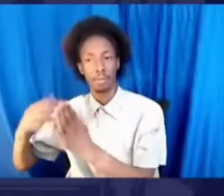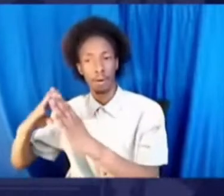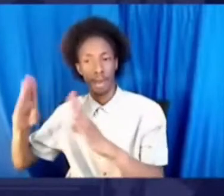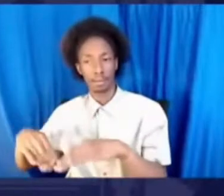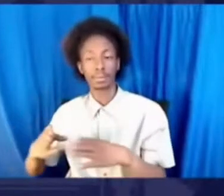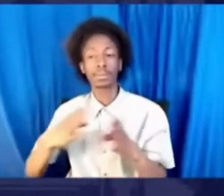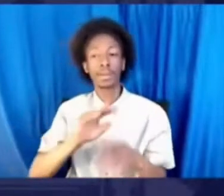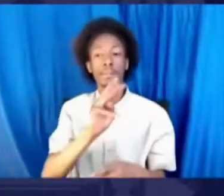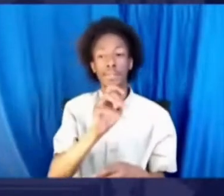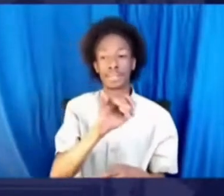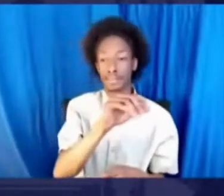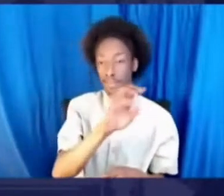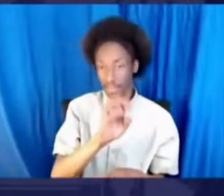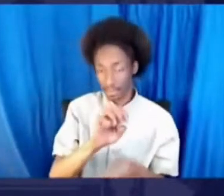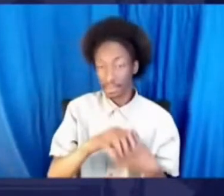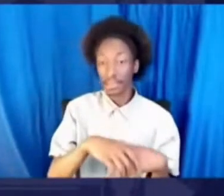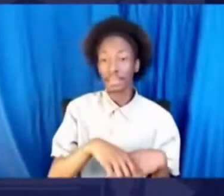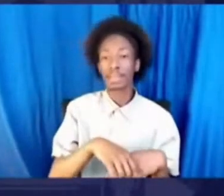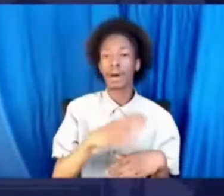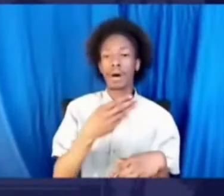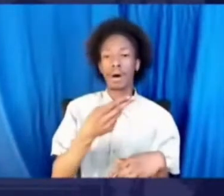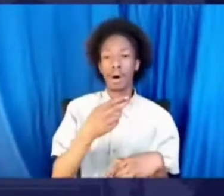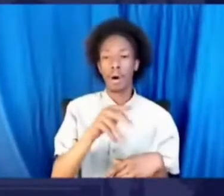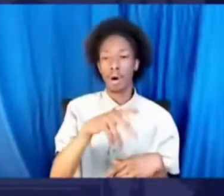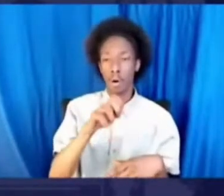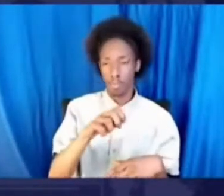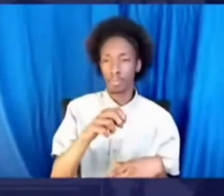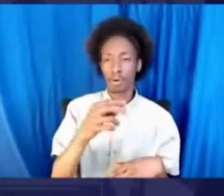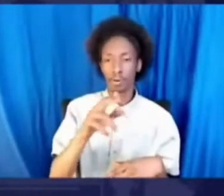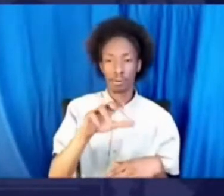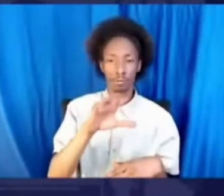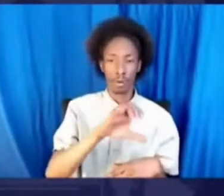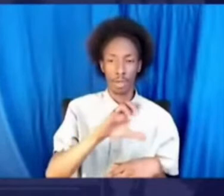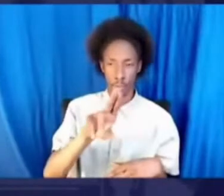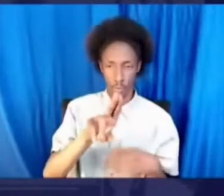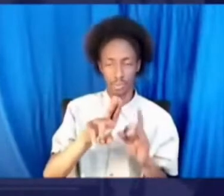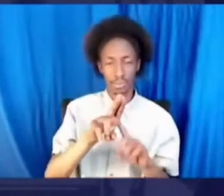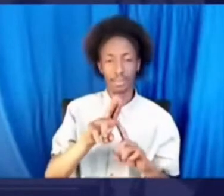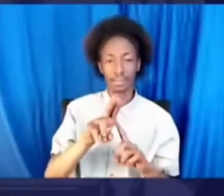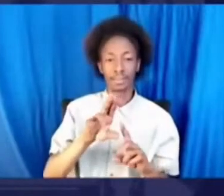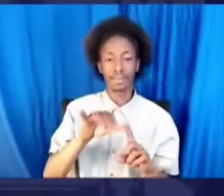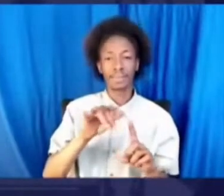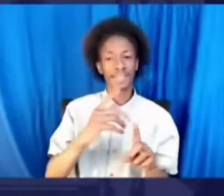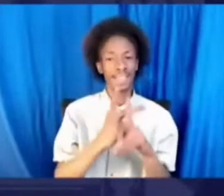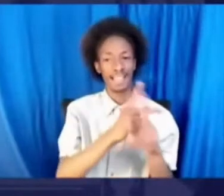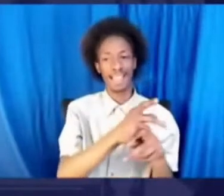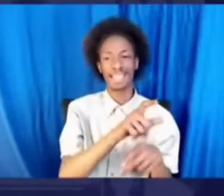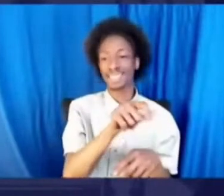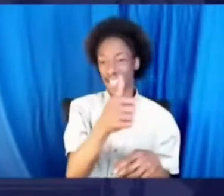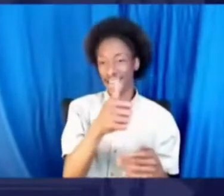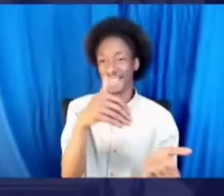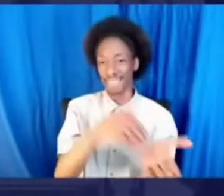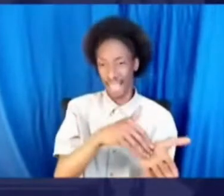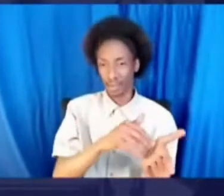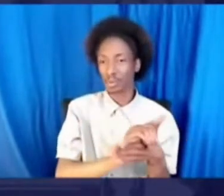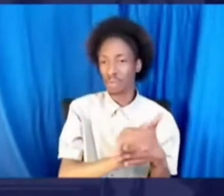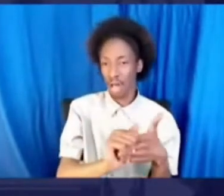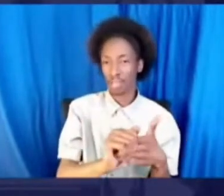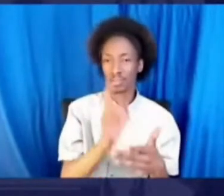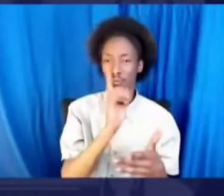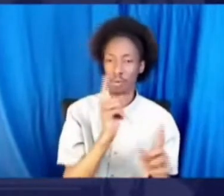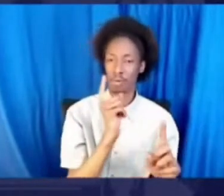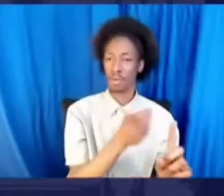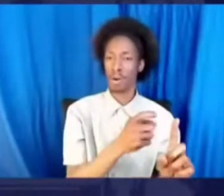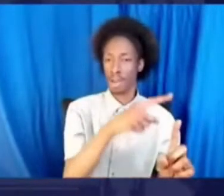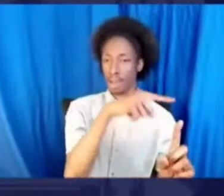Hope Credit Union, led of course by the great Bill Bynum, lent $10,000 to a Black-owned